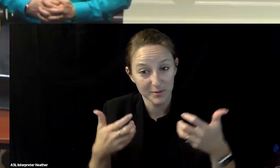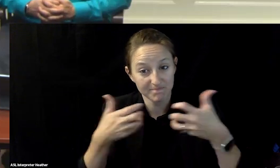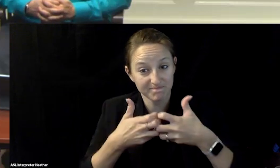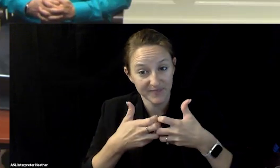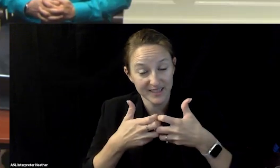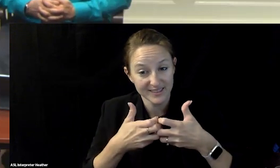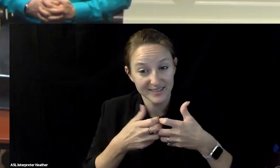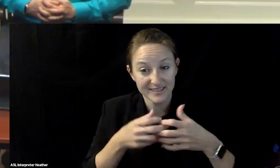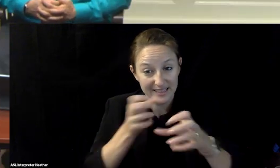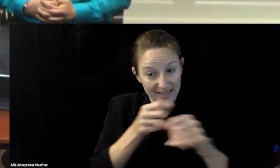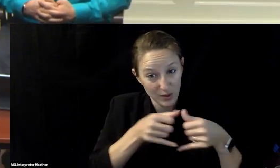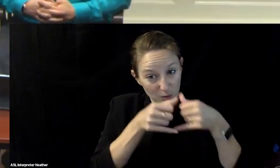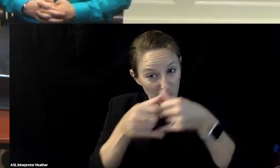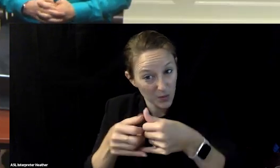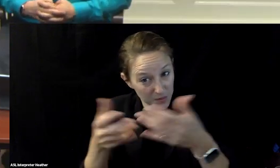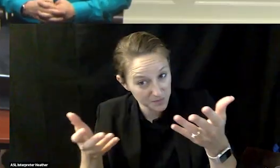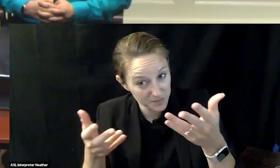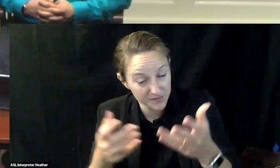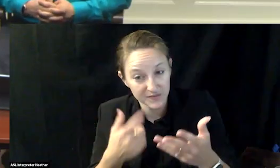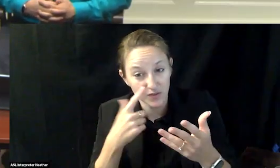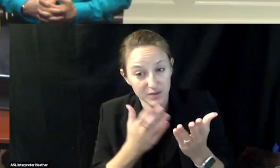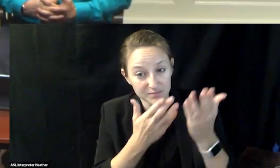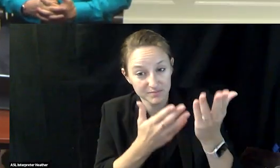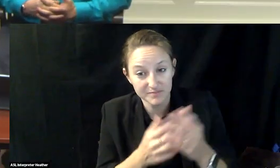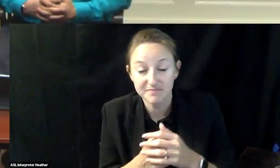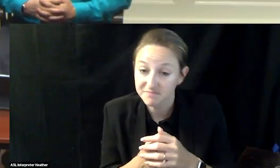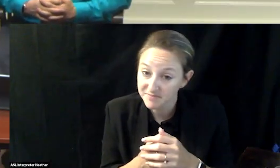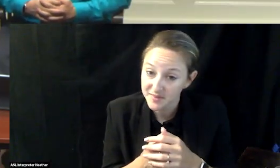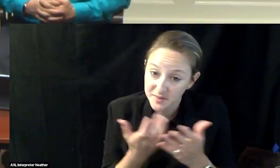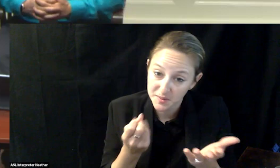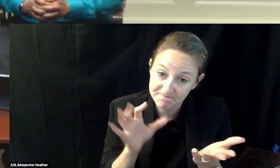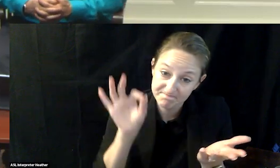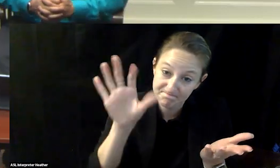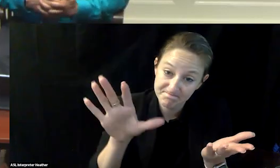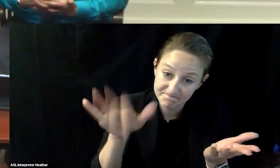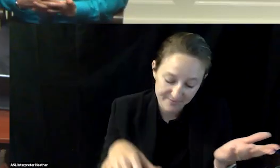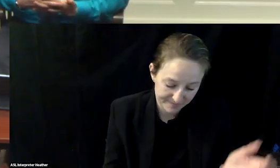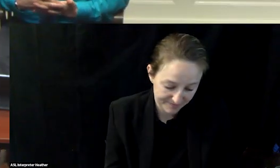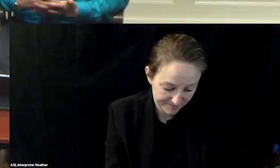might be interesting to submit. So I'll leave that with you folks. Awesome.